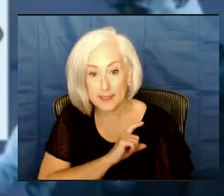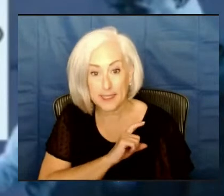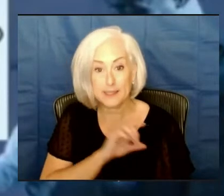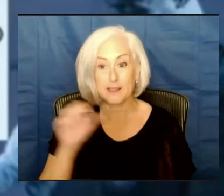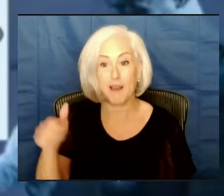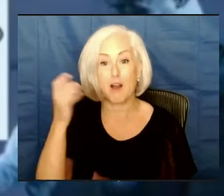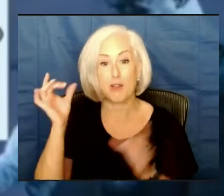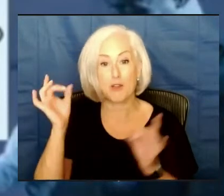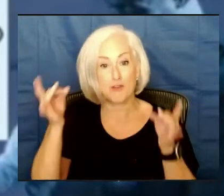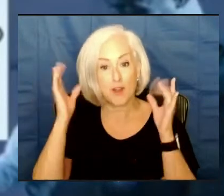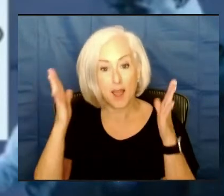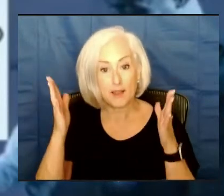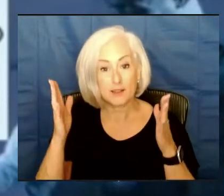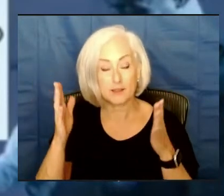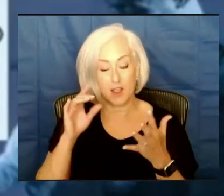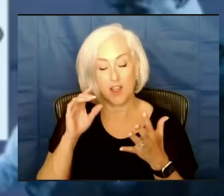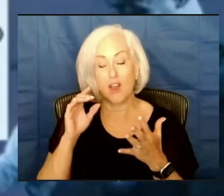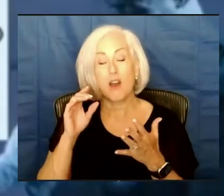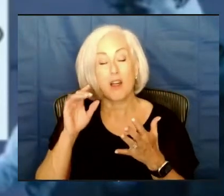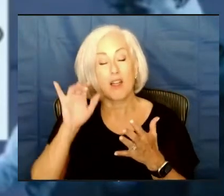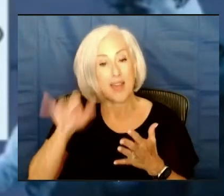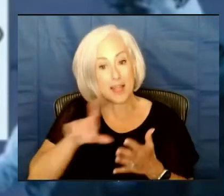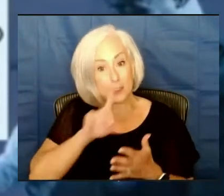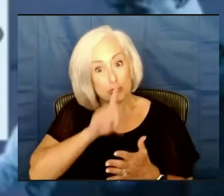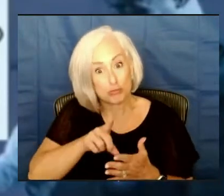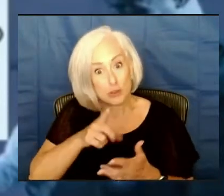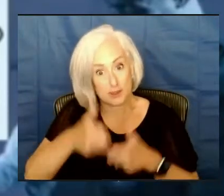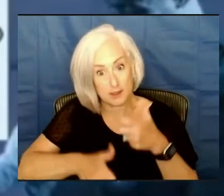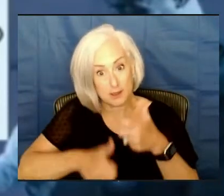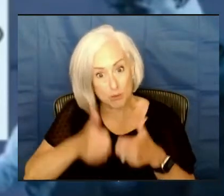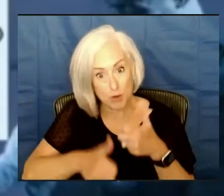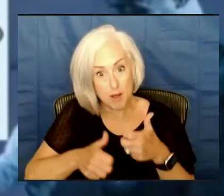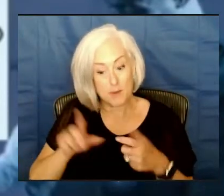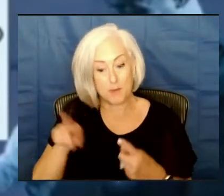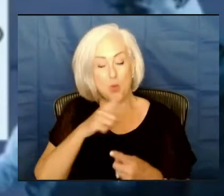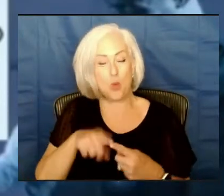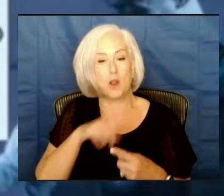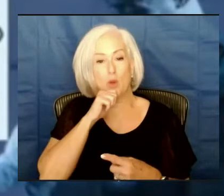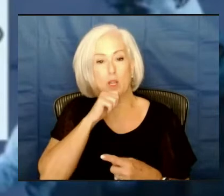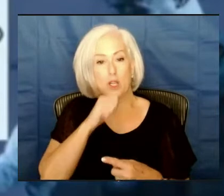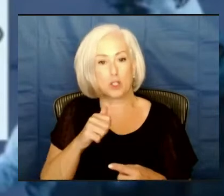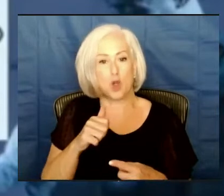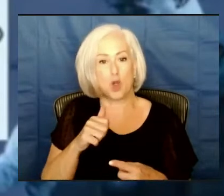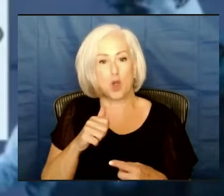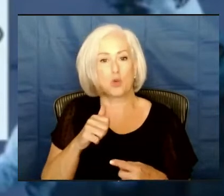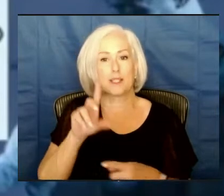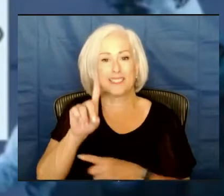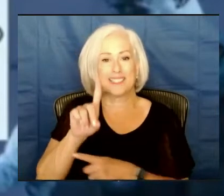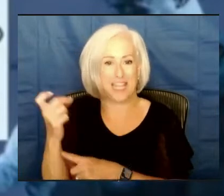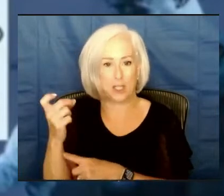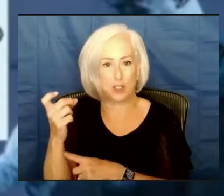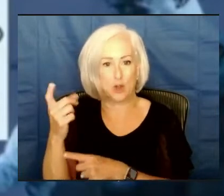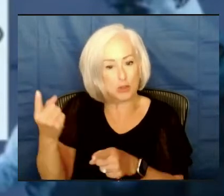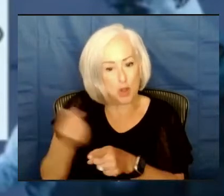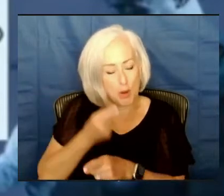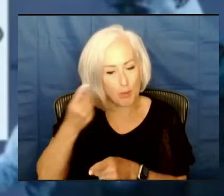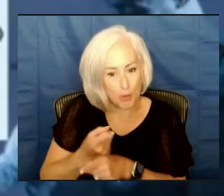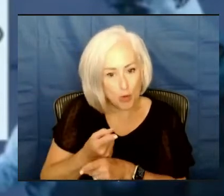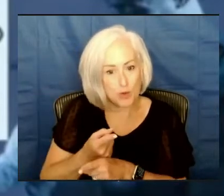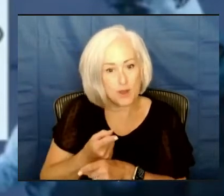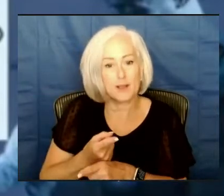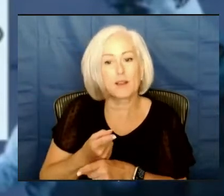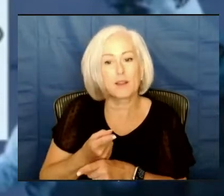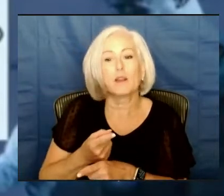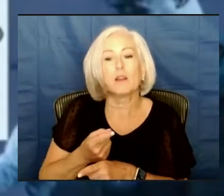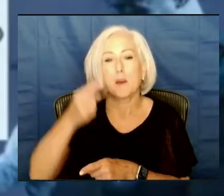And so this becomes a major issue when we do not diagnose properly Blacks